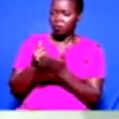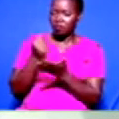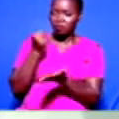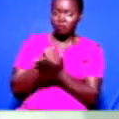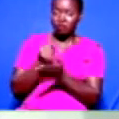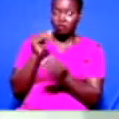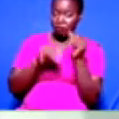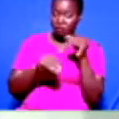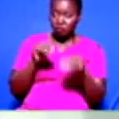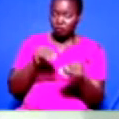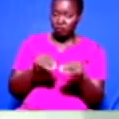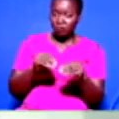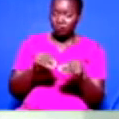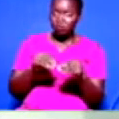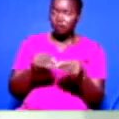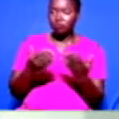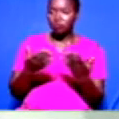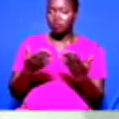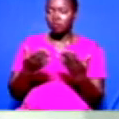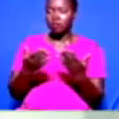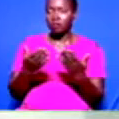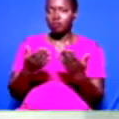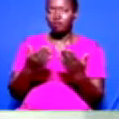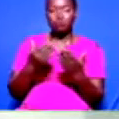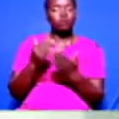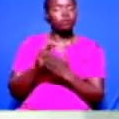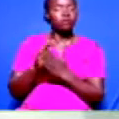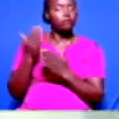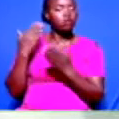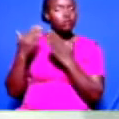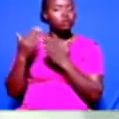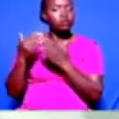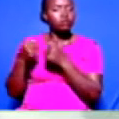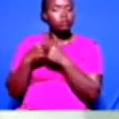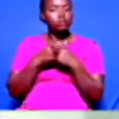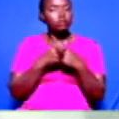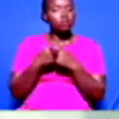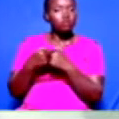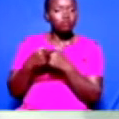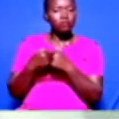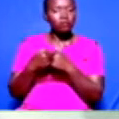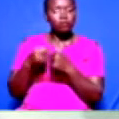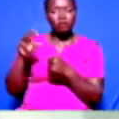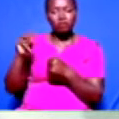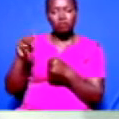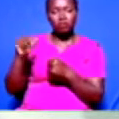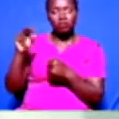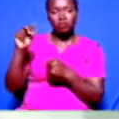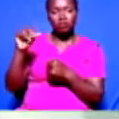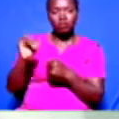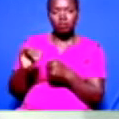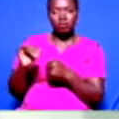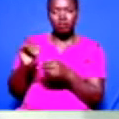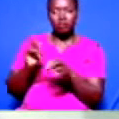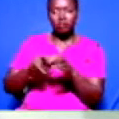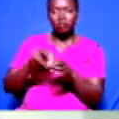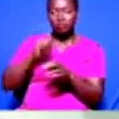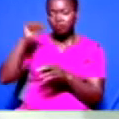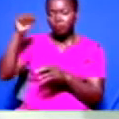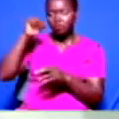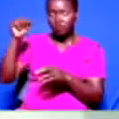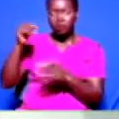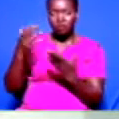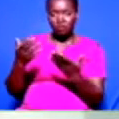election. Softie is a documentary that highlights the challenges of Boniface Mwangi in his quest to join politics. Here now